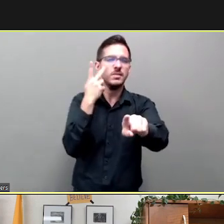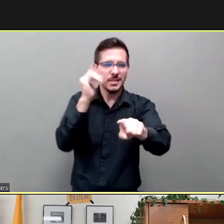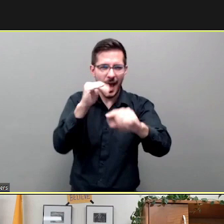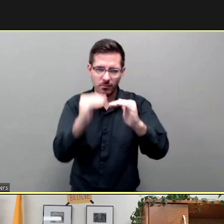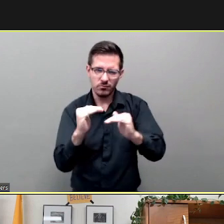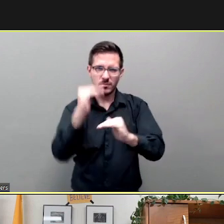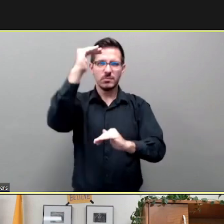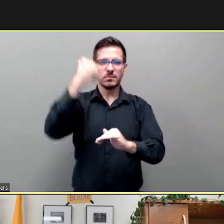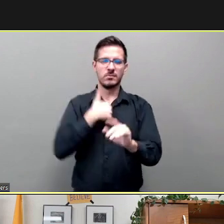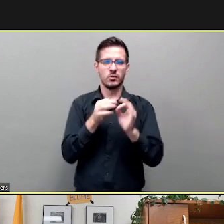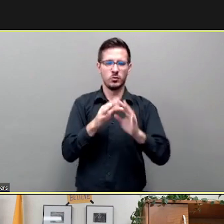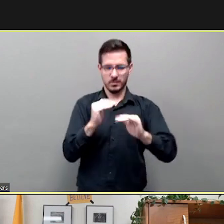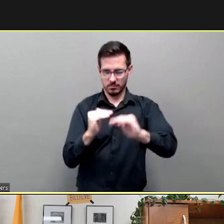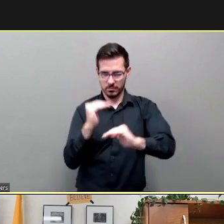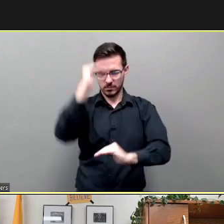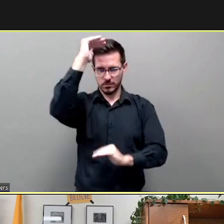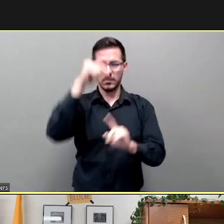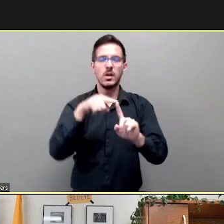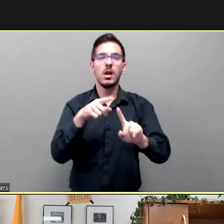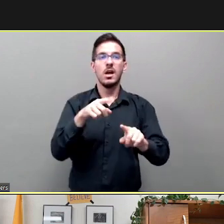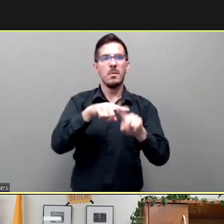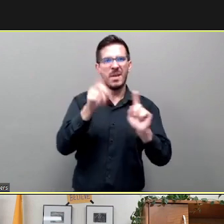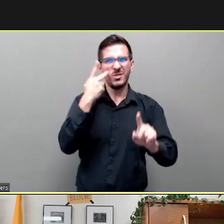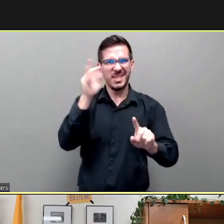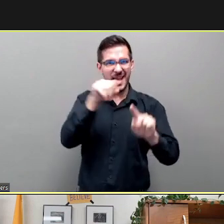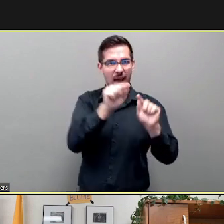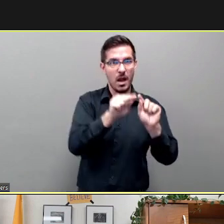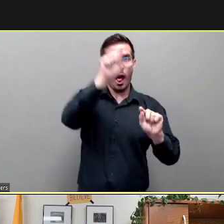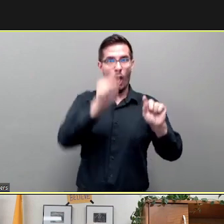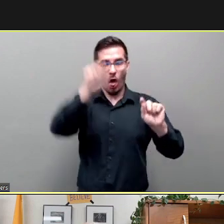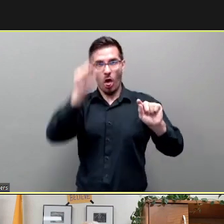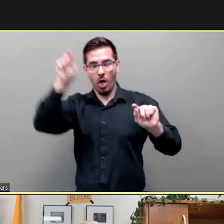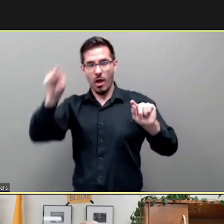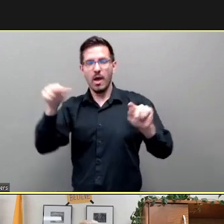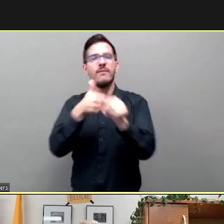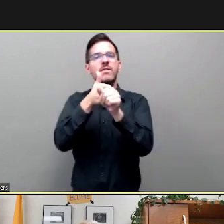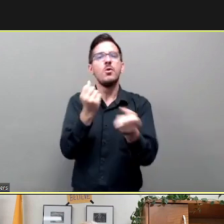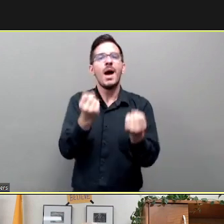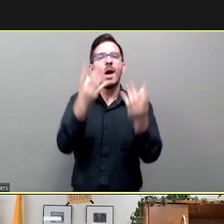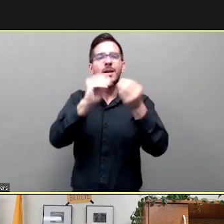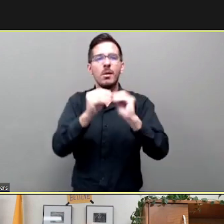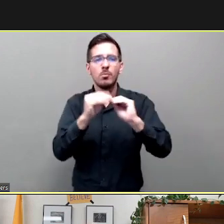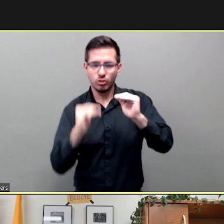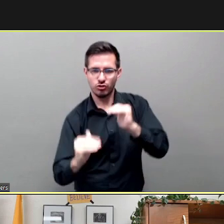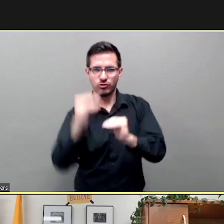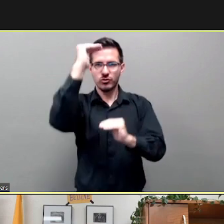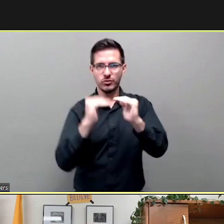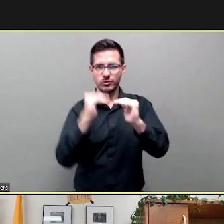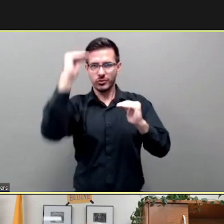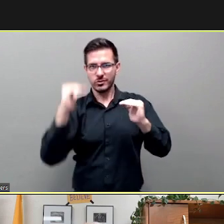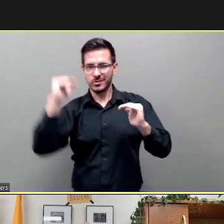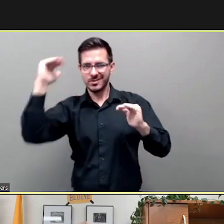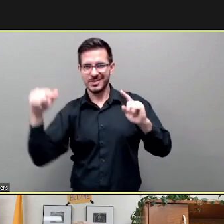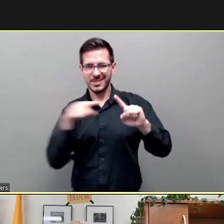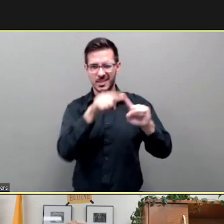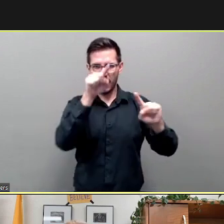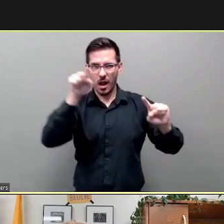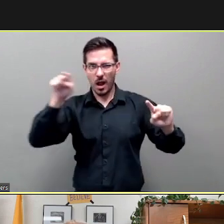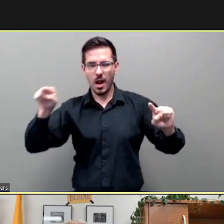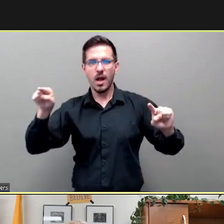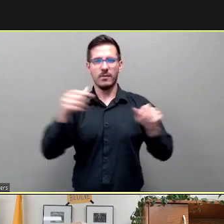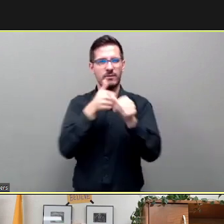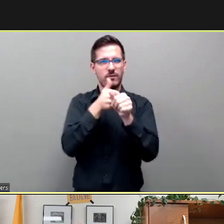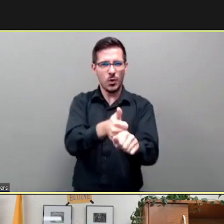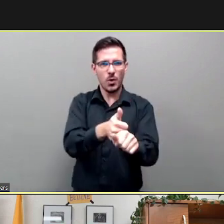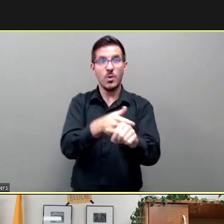these counts, they're very jagged up and down every day on a regular scale. And so the blue is what we're getting from